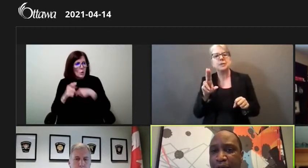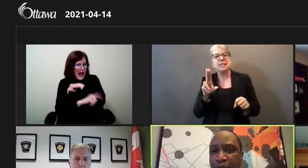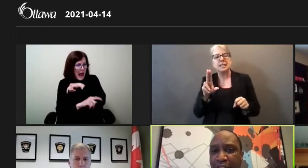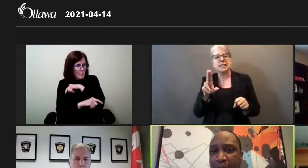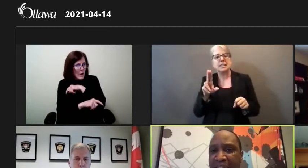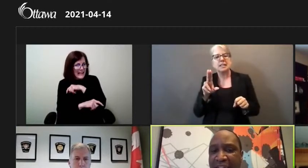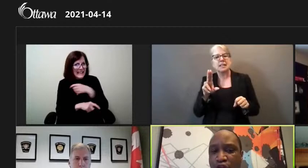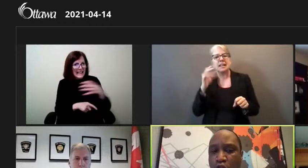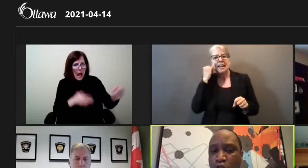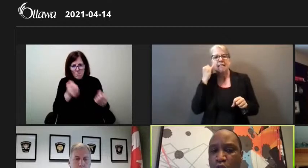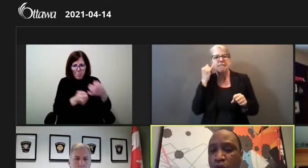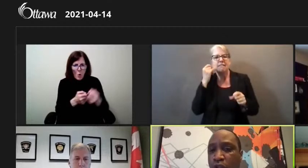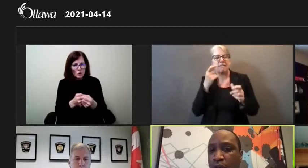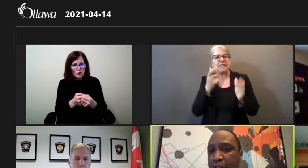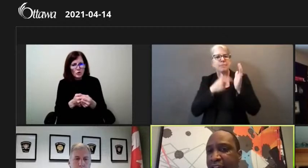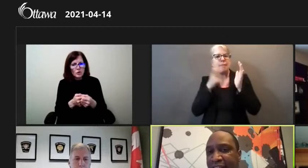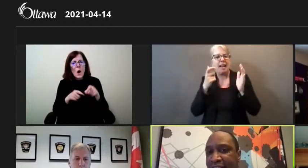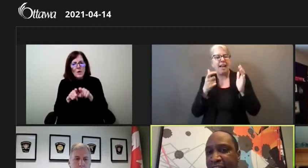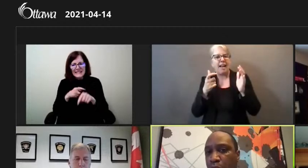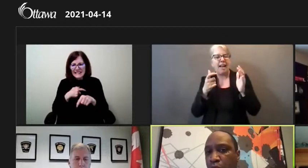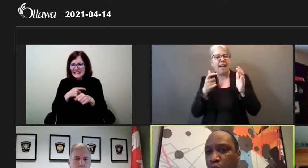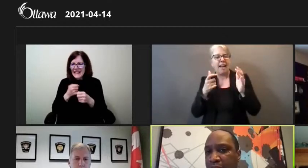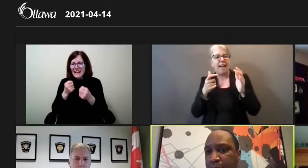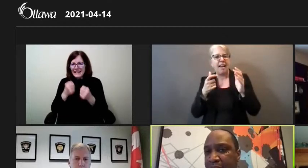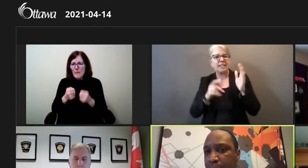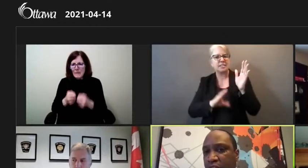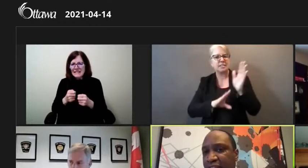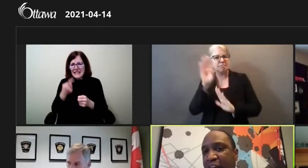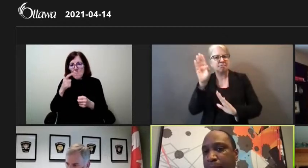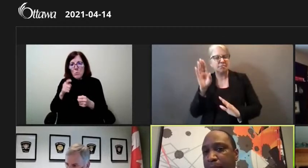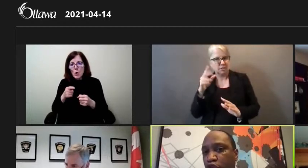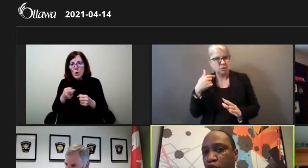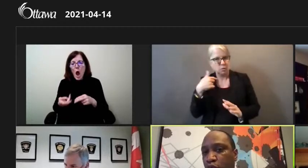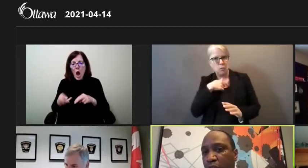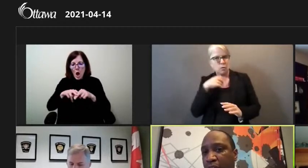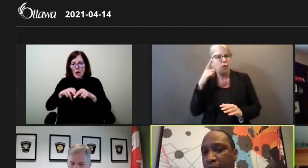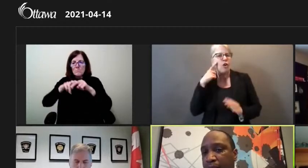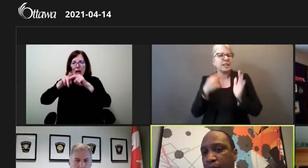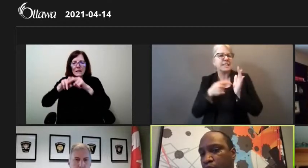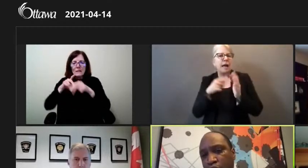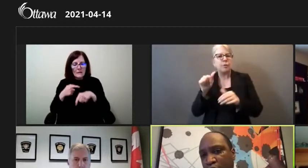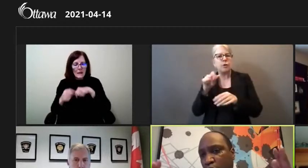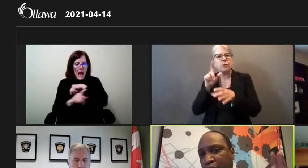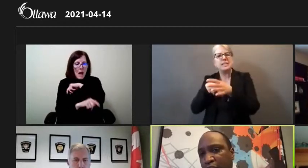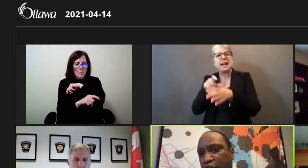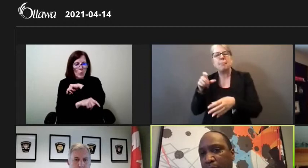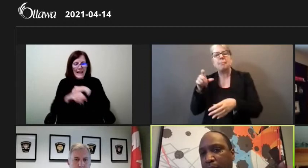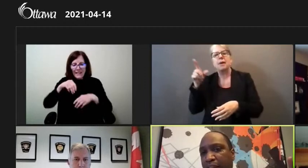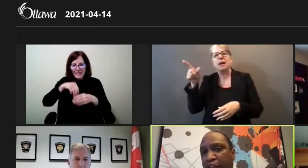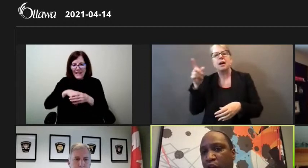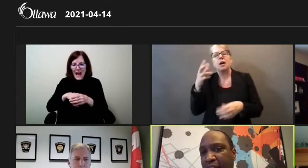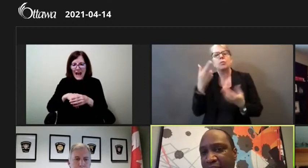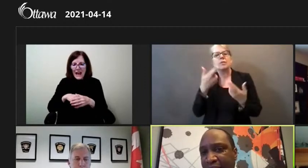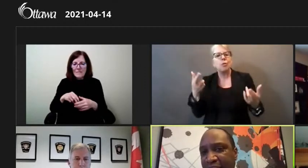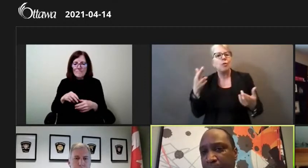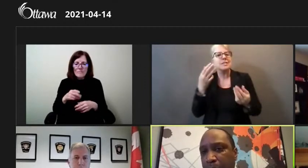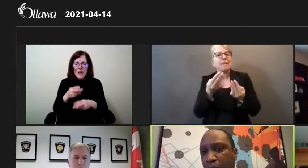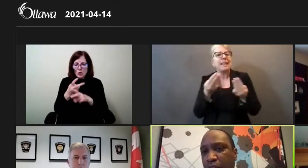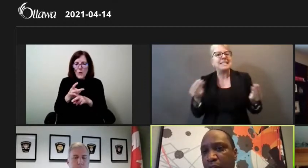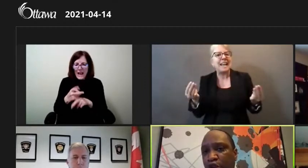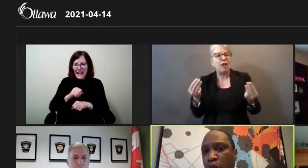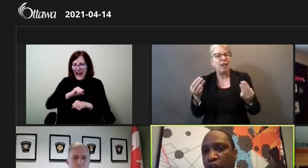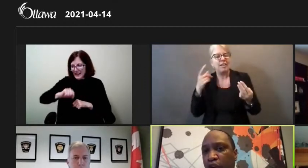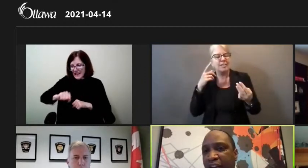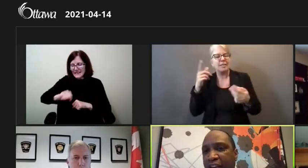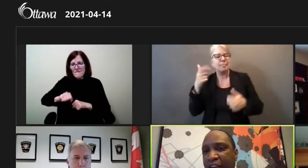if the demand grows? As example, would we be able to tap into resources from the military as example? I'm